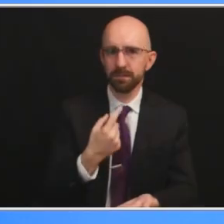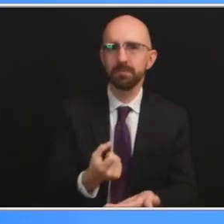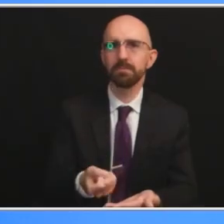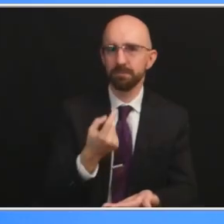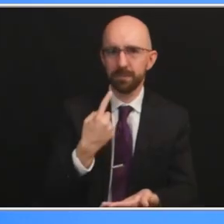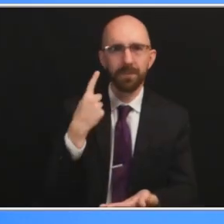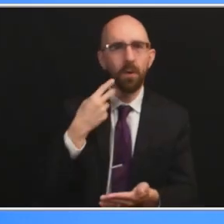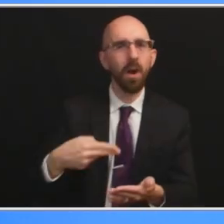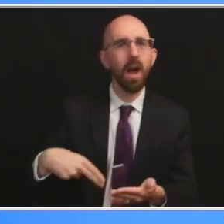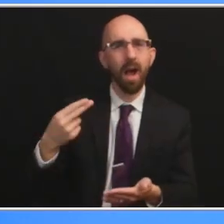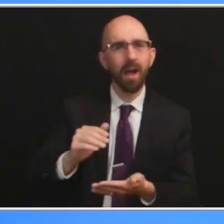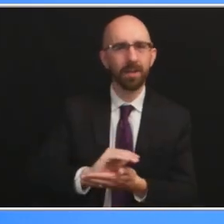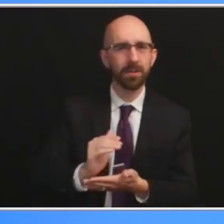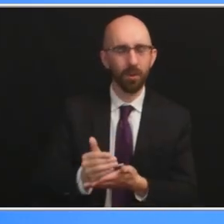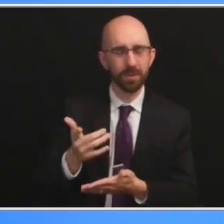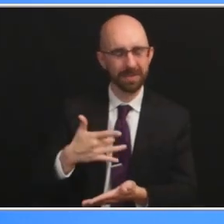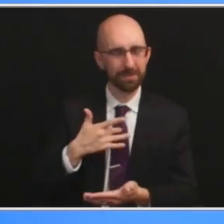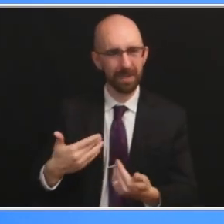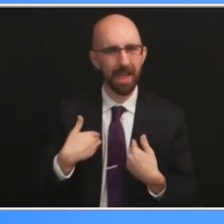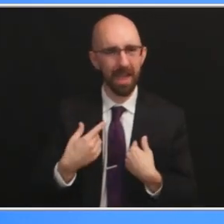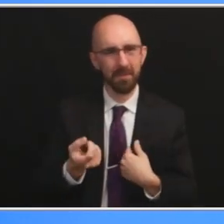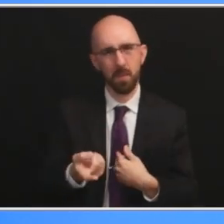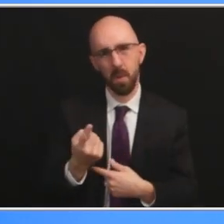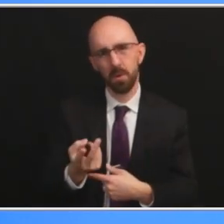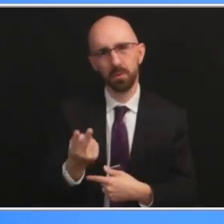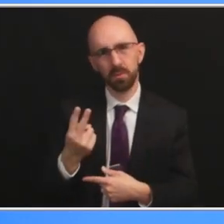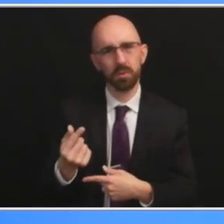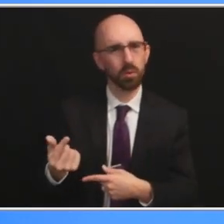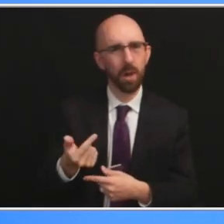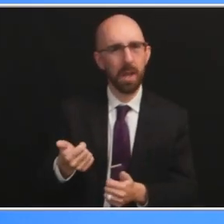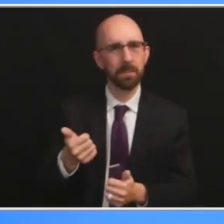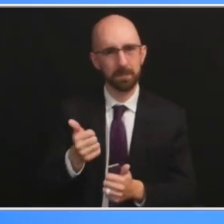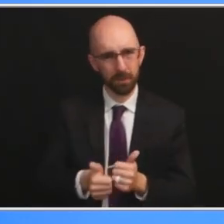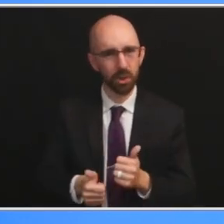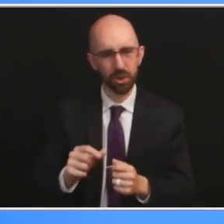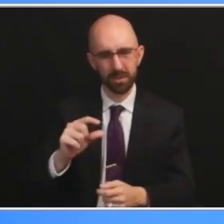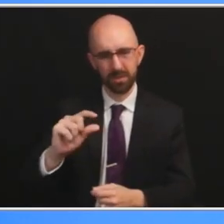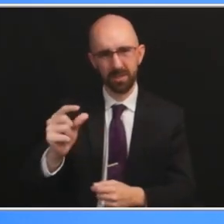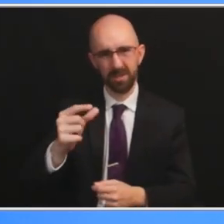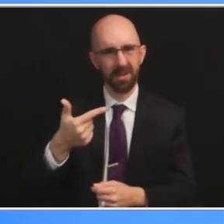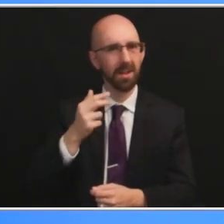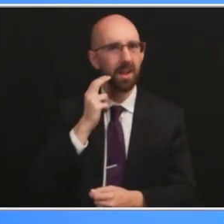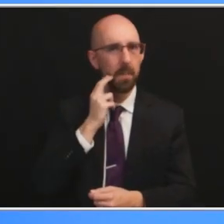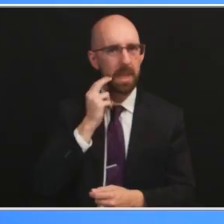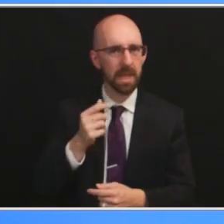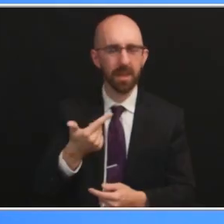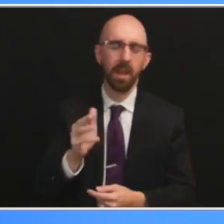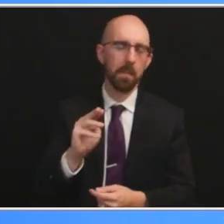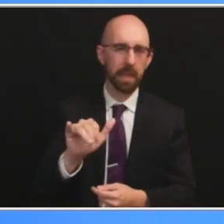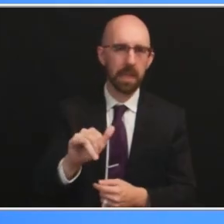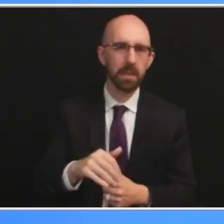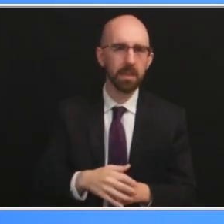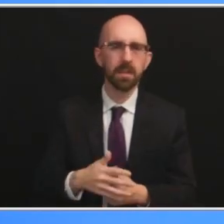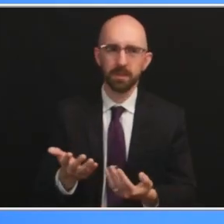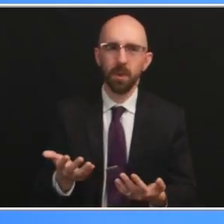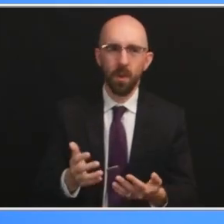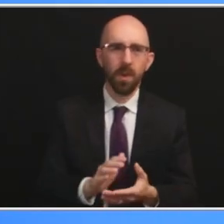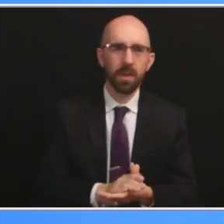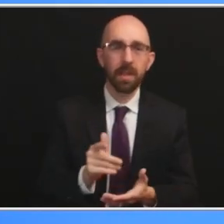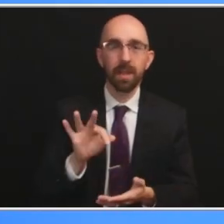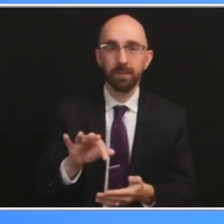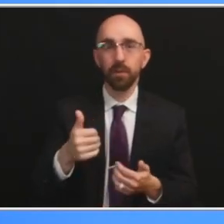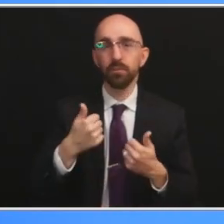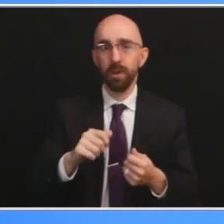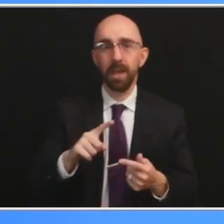They typically have about 1 or 2 grams of creatine in them, and 2 grams would be a really high dose in the gummies. So if you were trying to hit